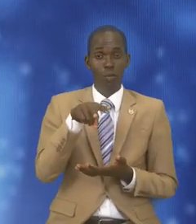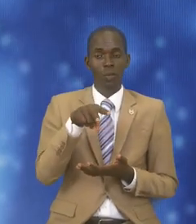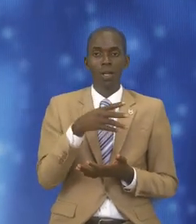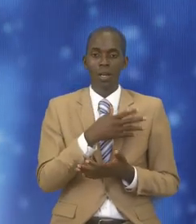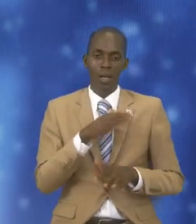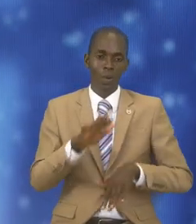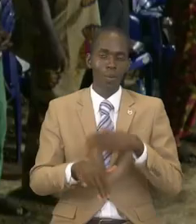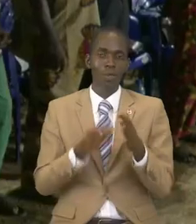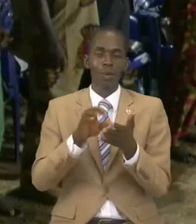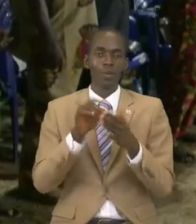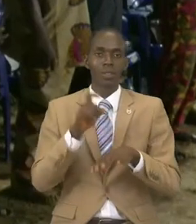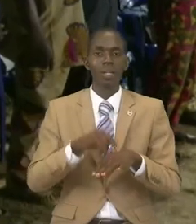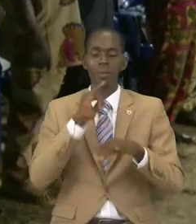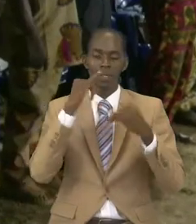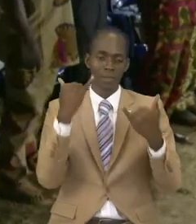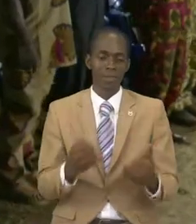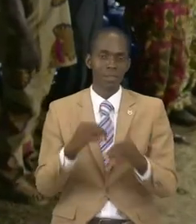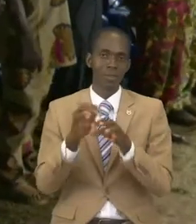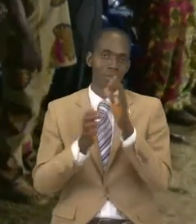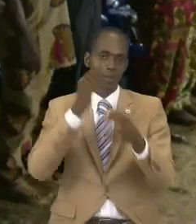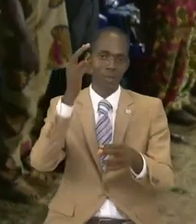time has now come.